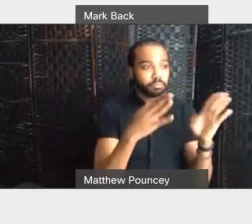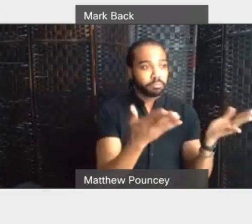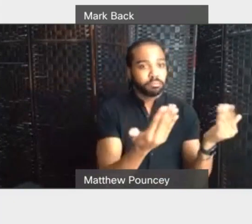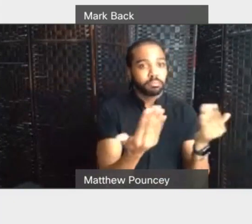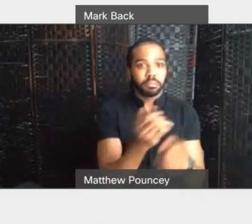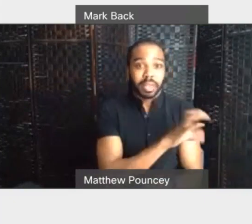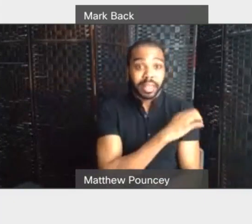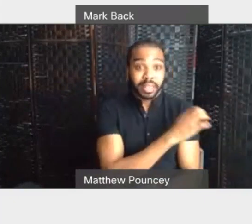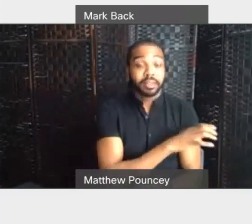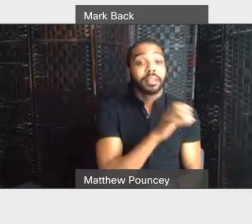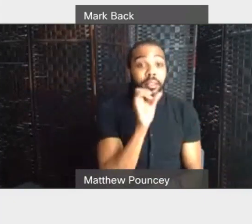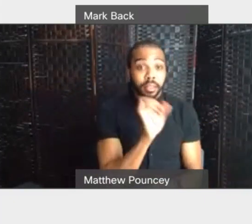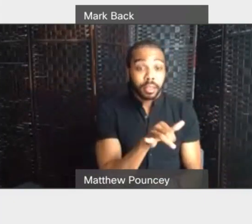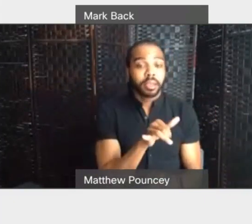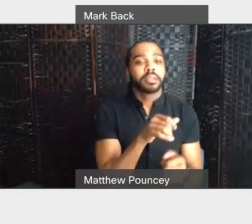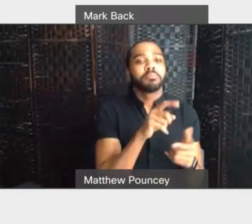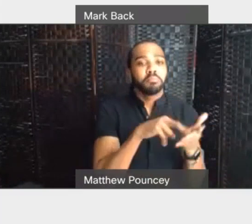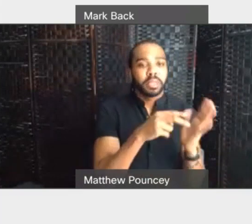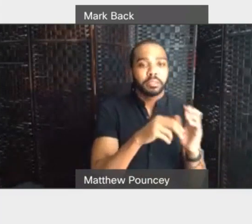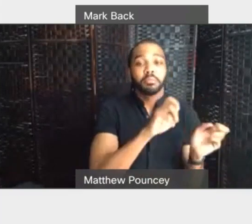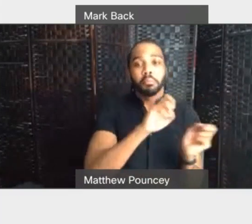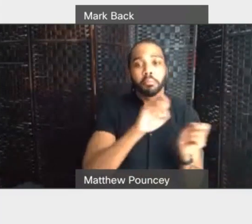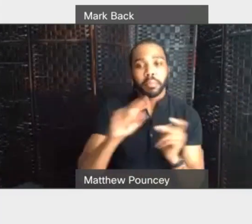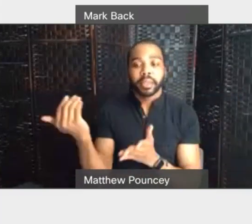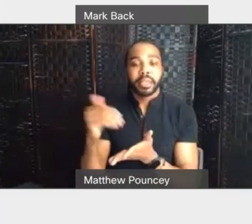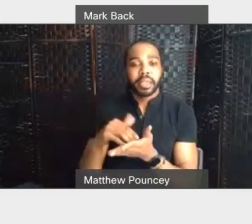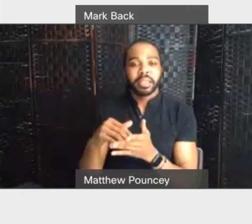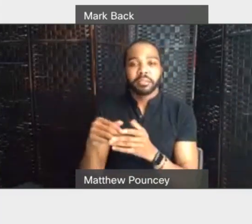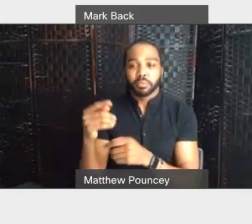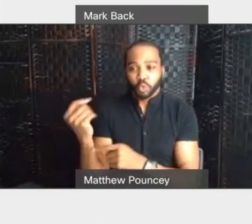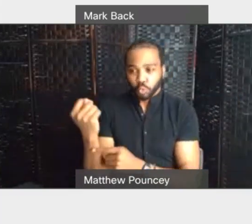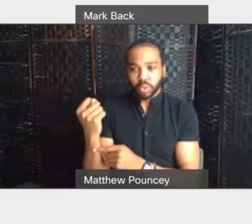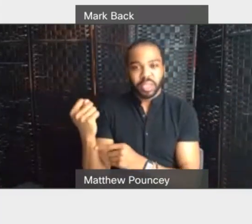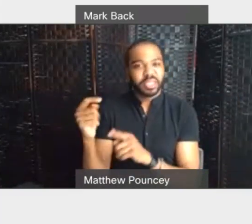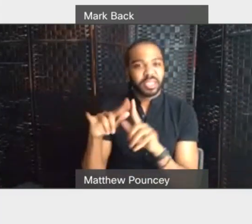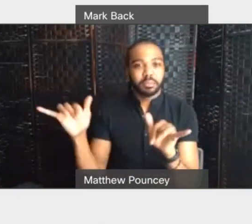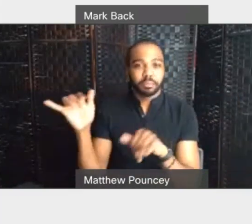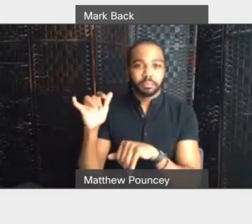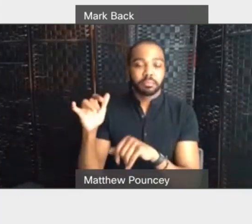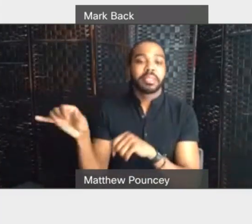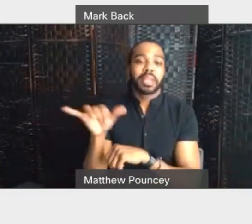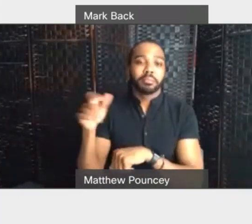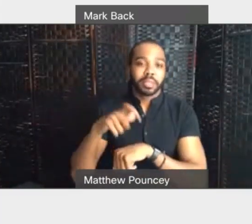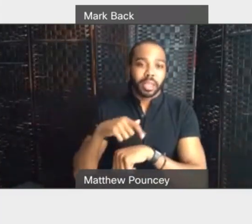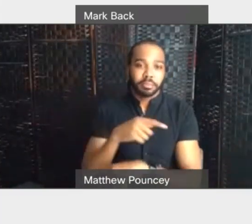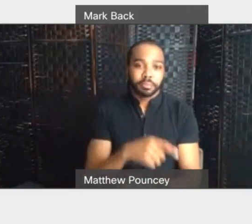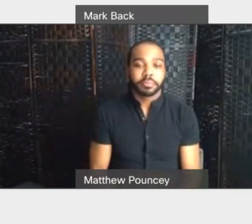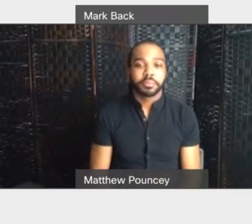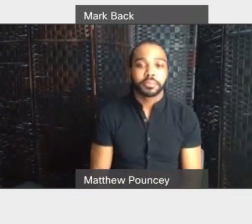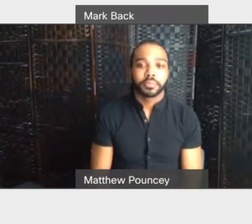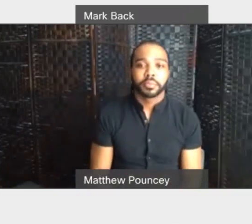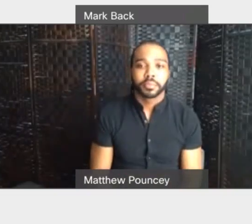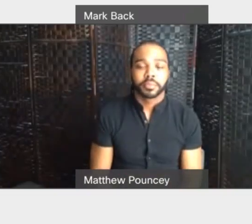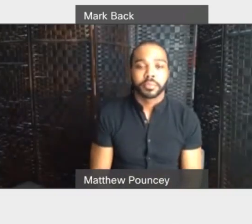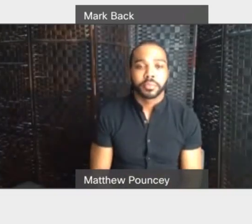clinic, then you'll go this coming Tuesday at the same time. And so the way